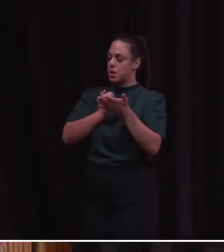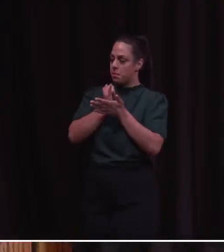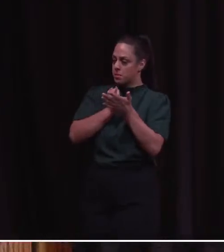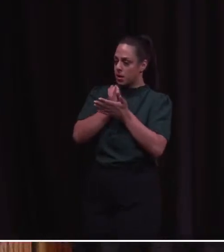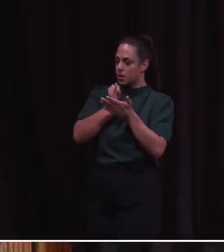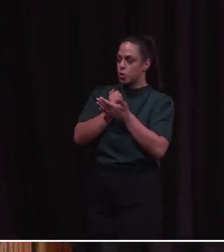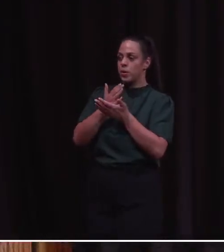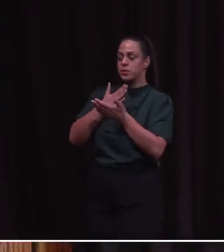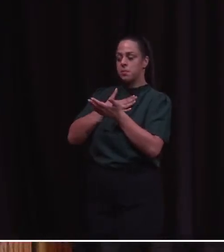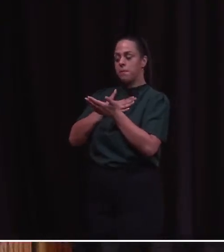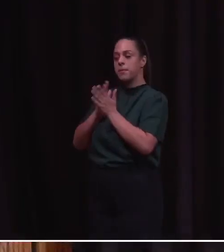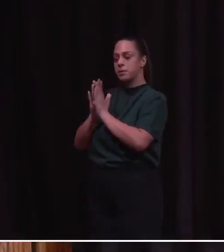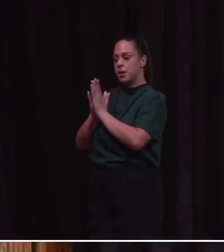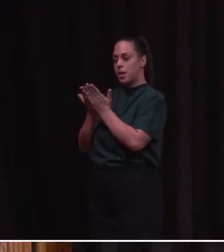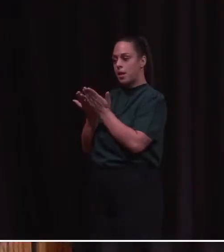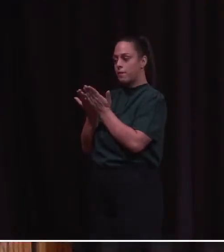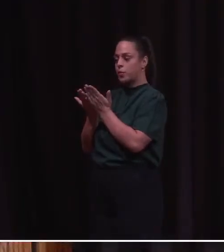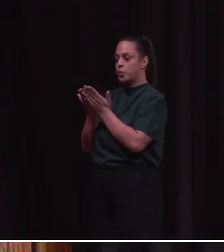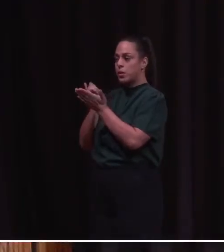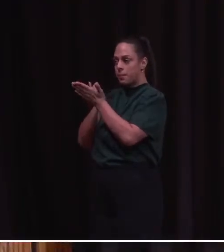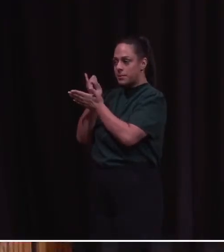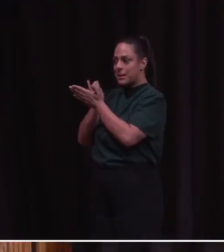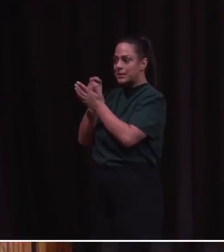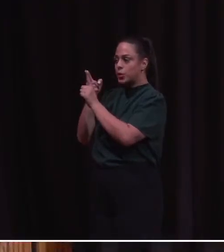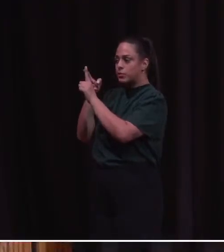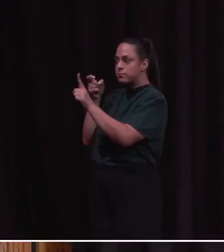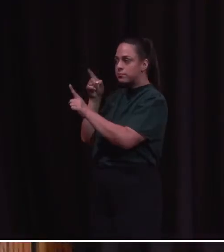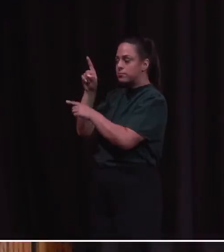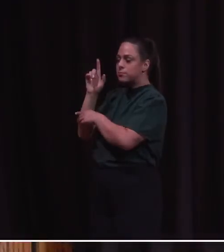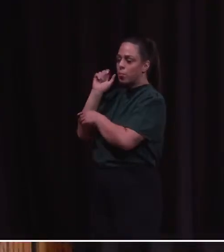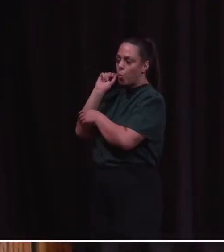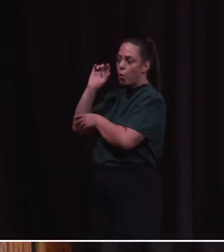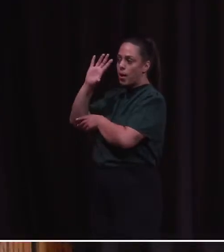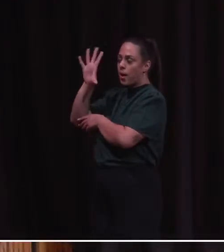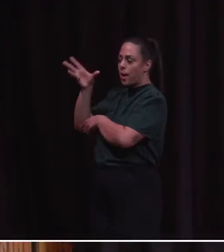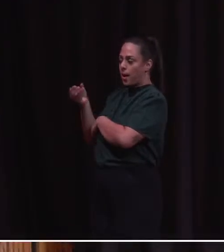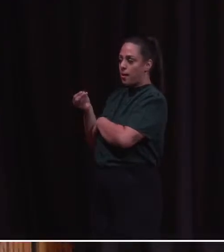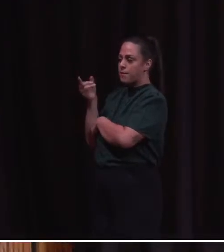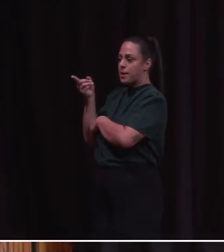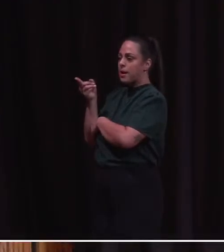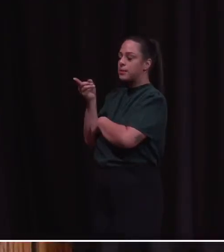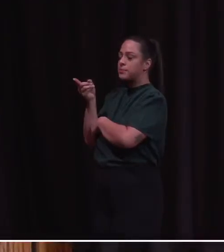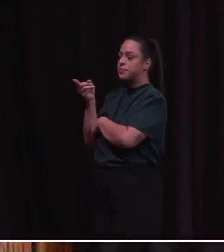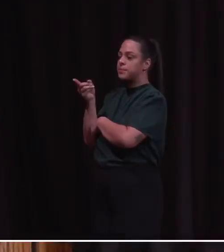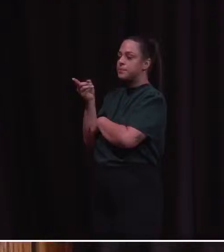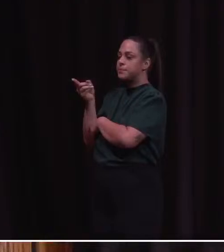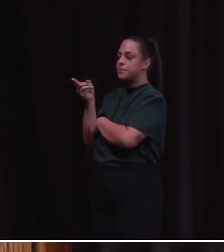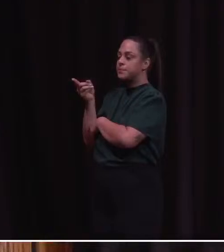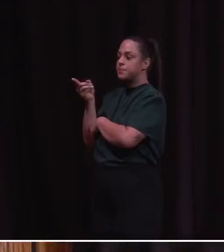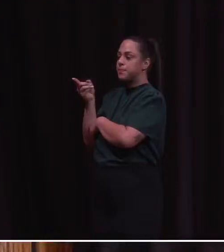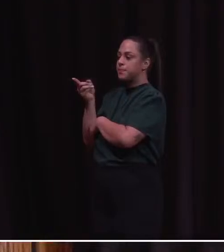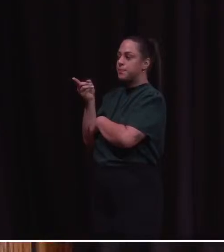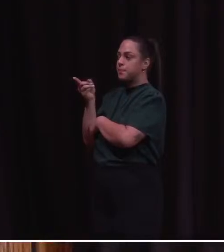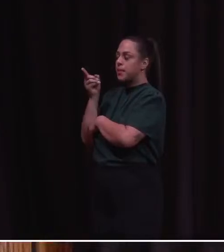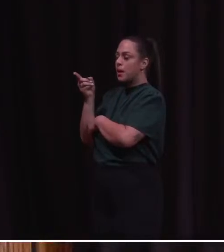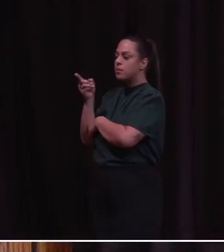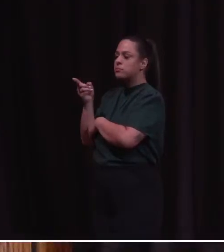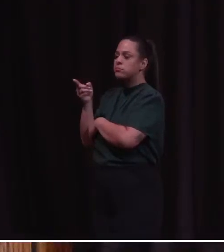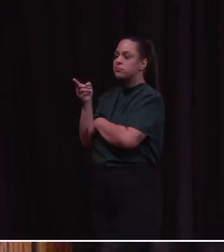that writing is one long catalog about why gender is frightening. Positioned as African women